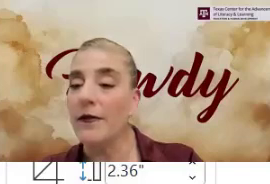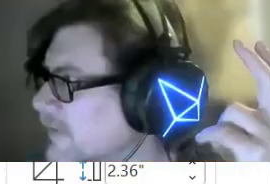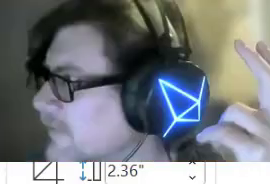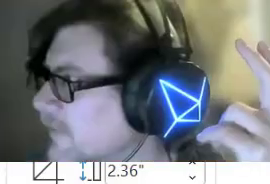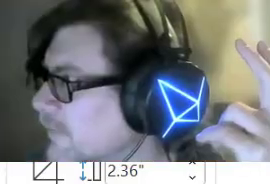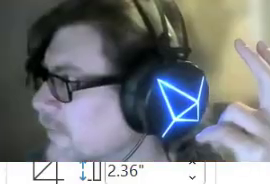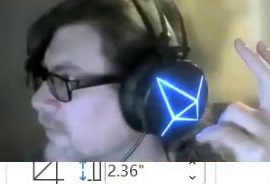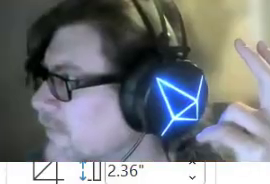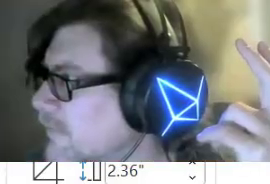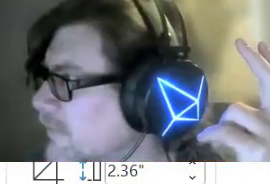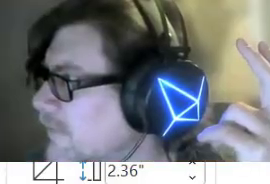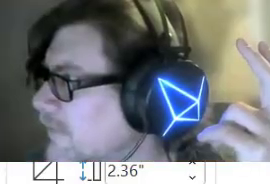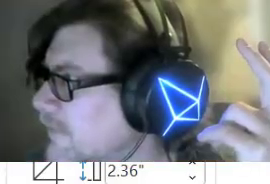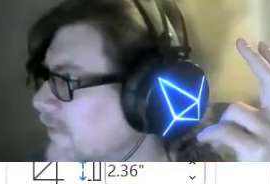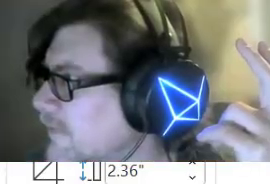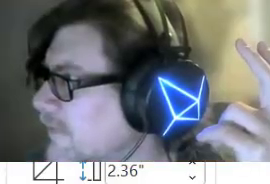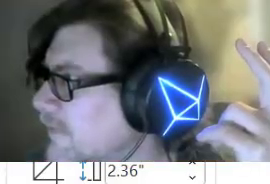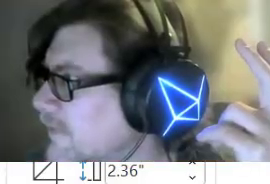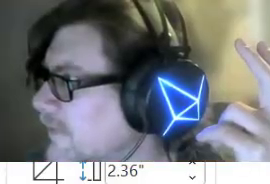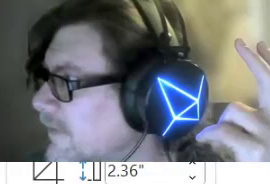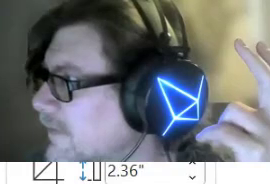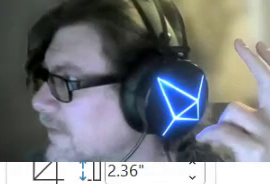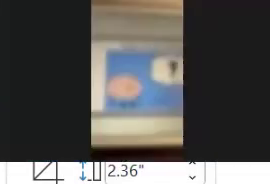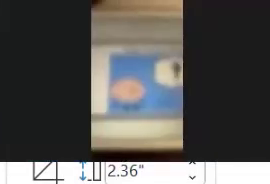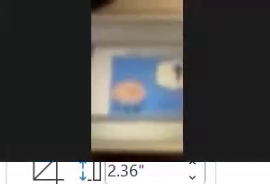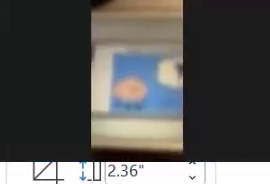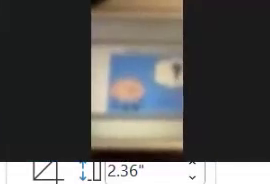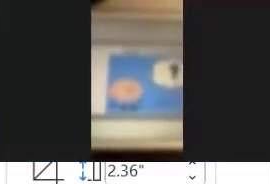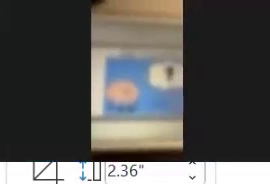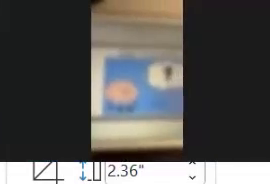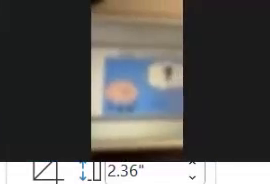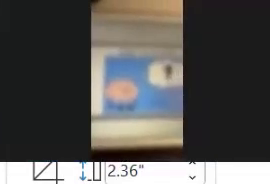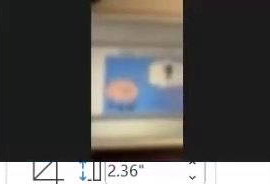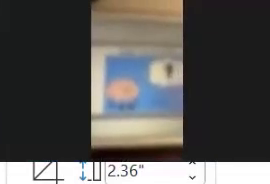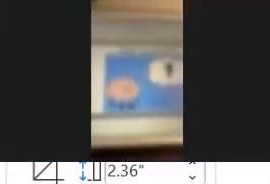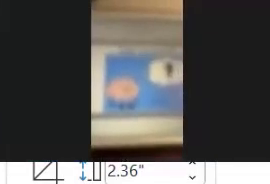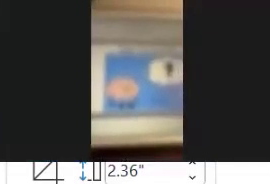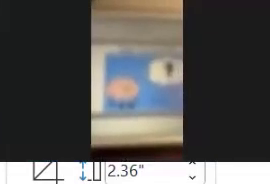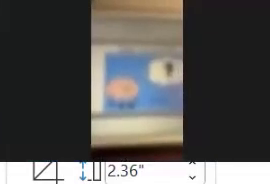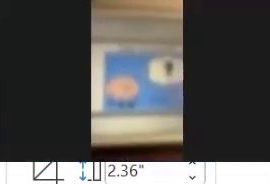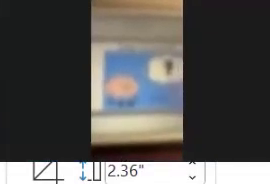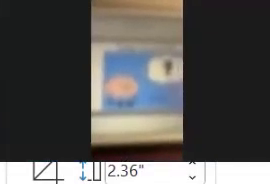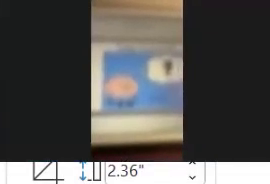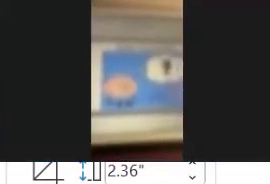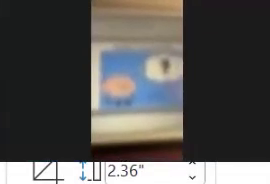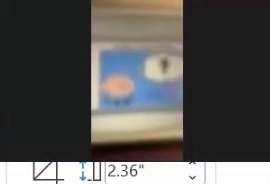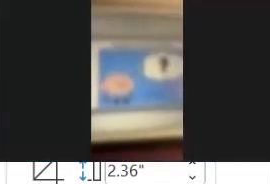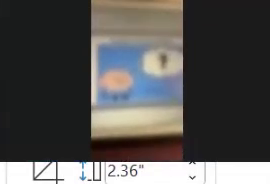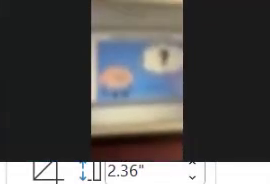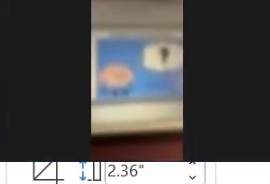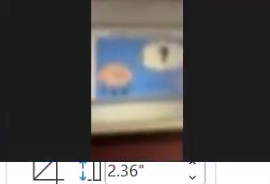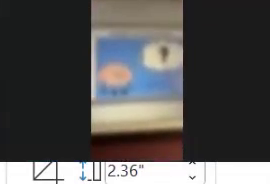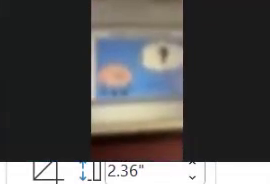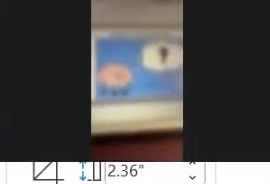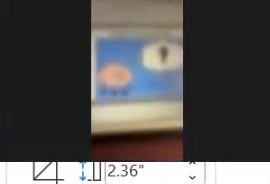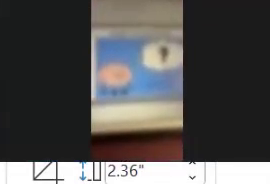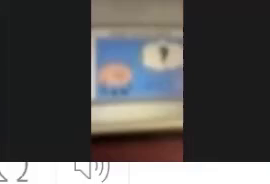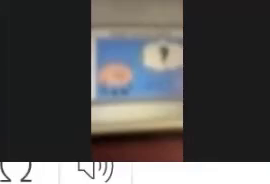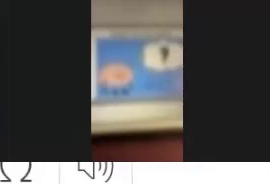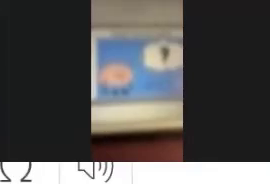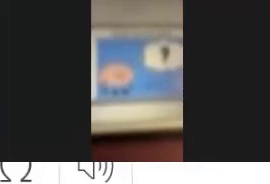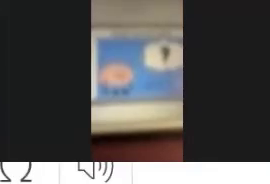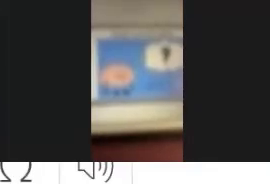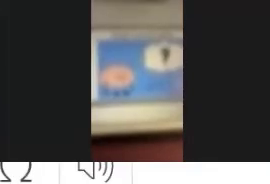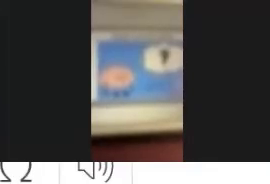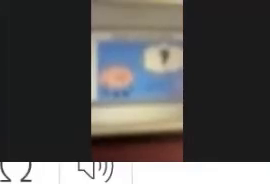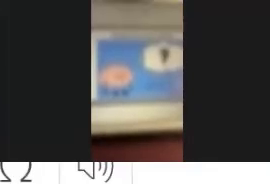very blurry for me. So Oh, you know what? I have a blurred background, I think. Let me see if I can undo the whatever is